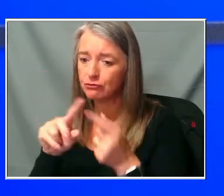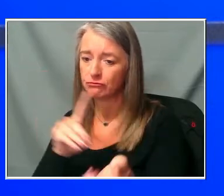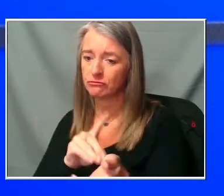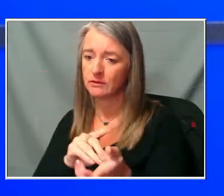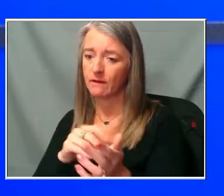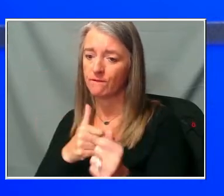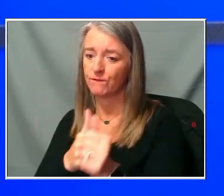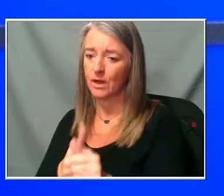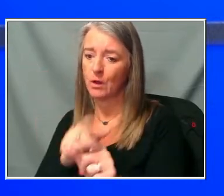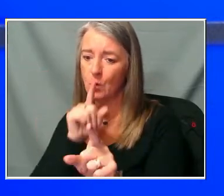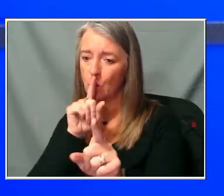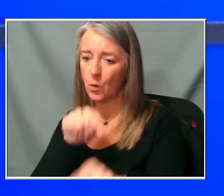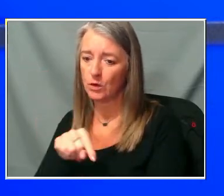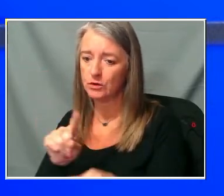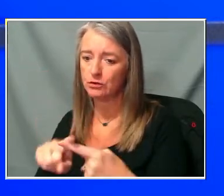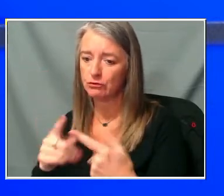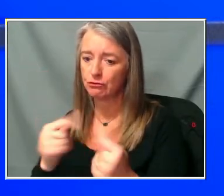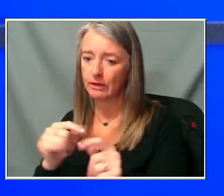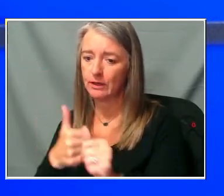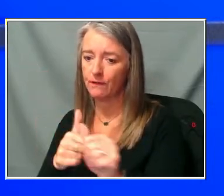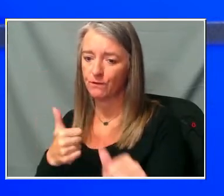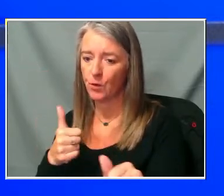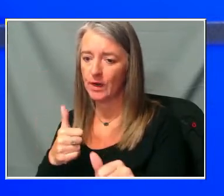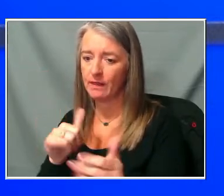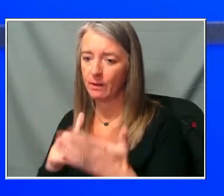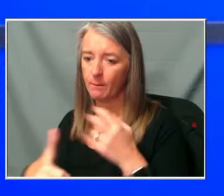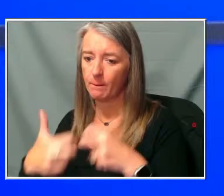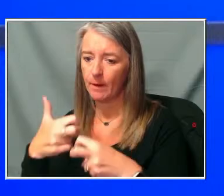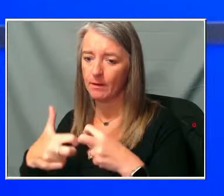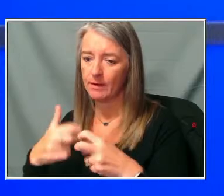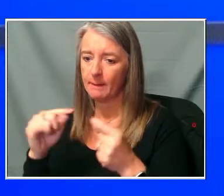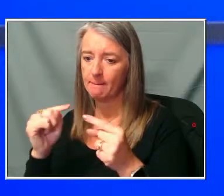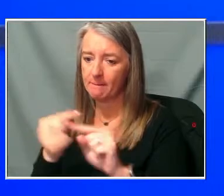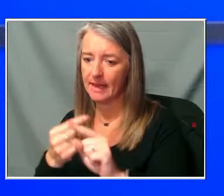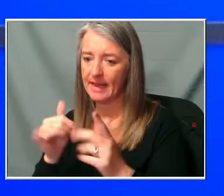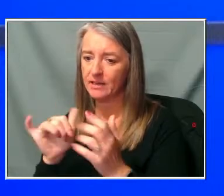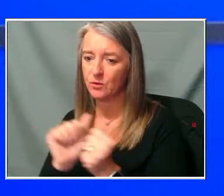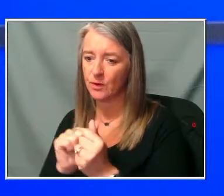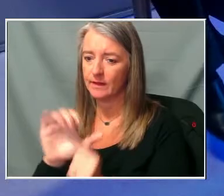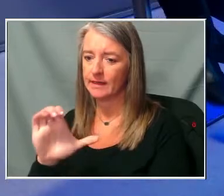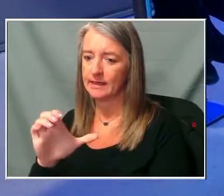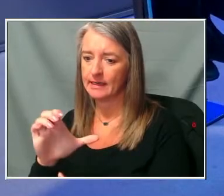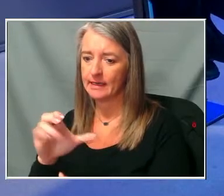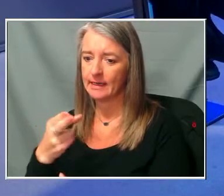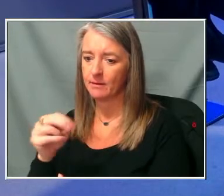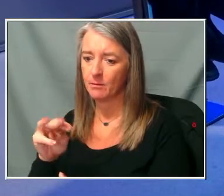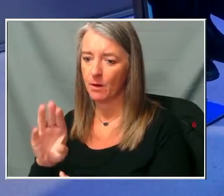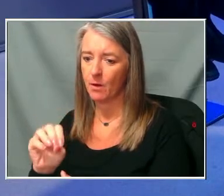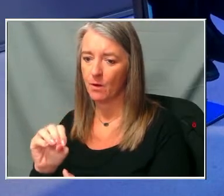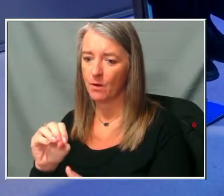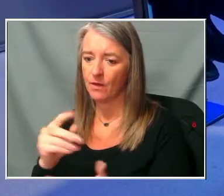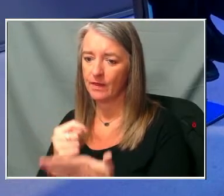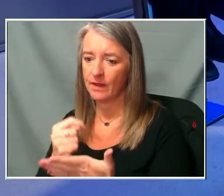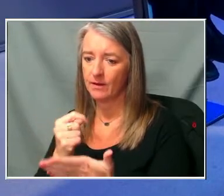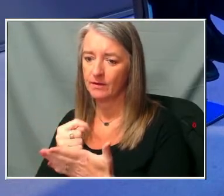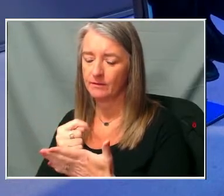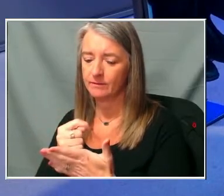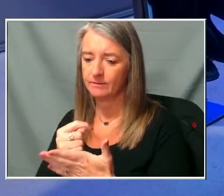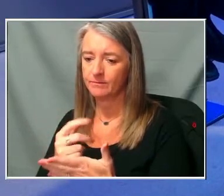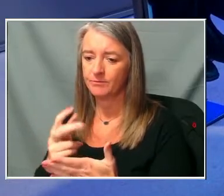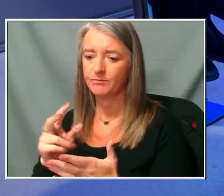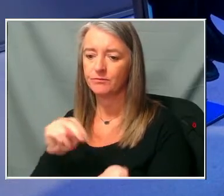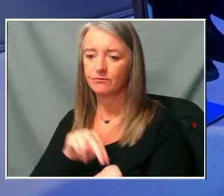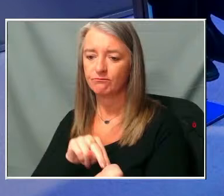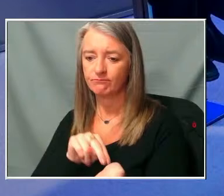gonna try to avoid the unnecessary pains that come with chemotherapy. I bet, yes. So I had my nurses who were